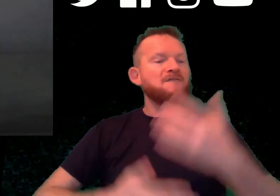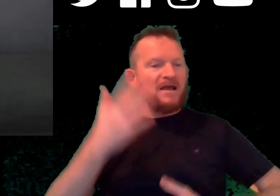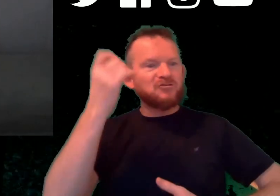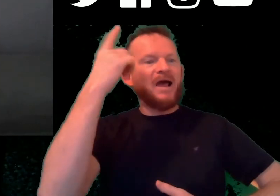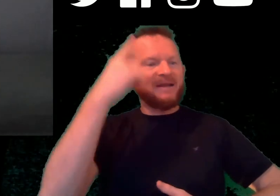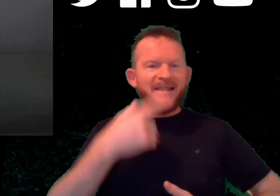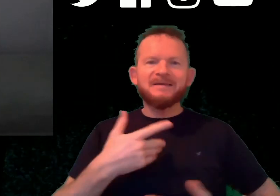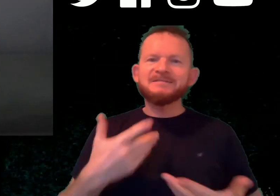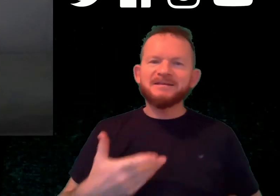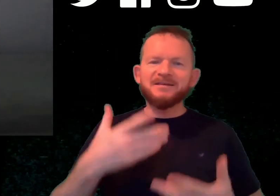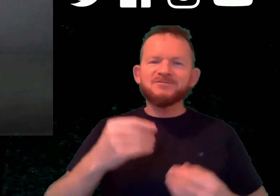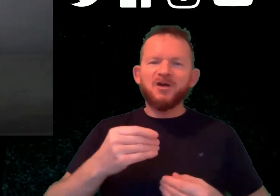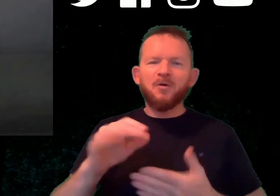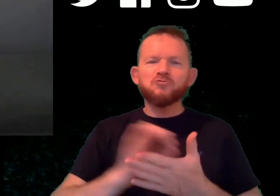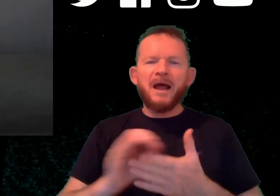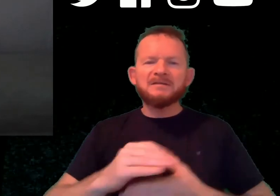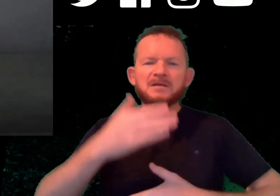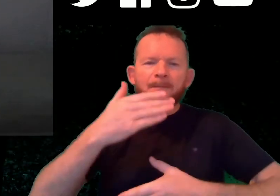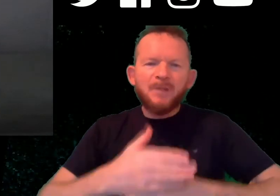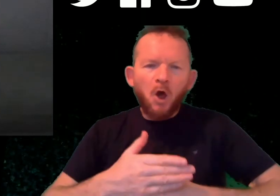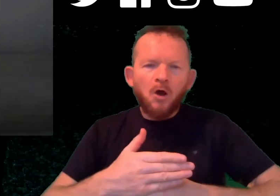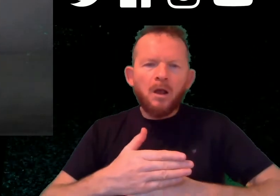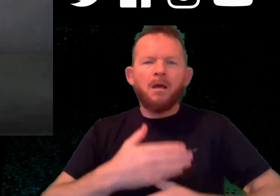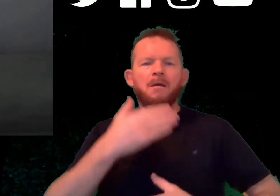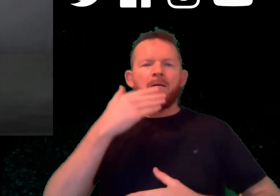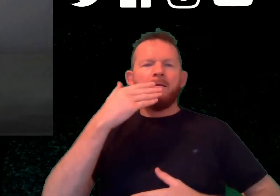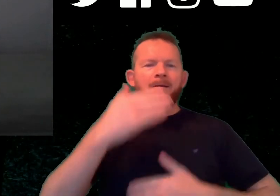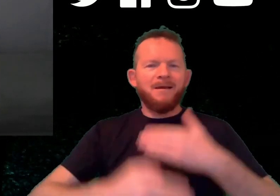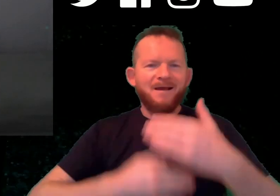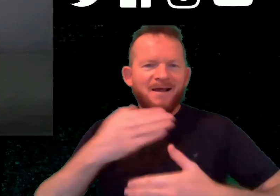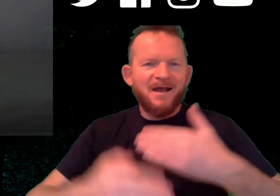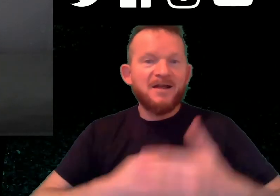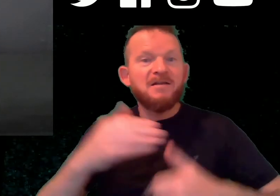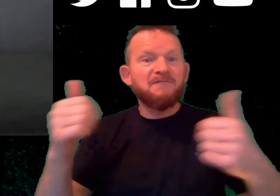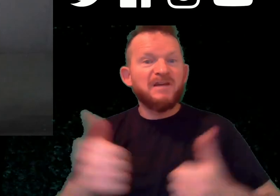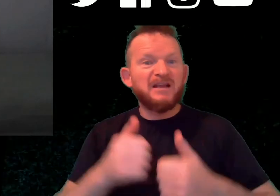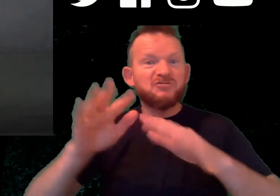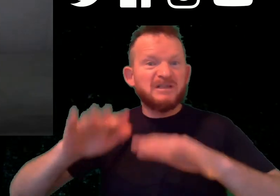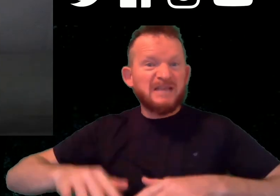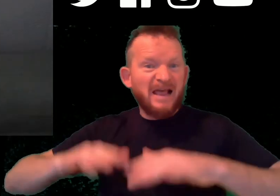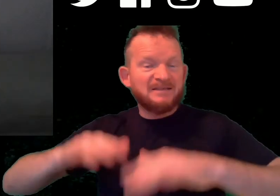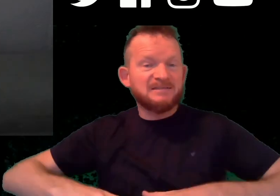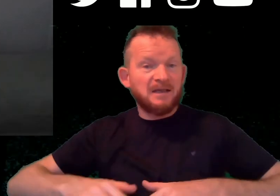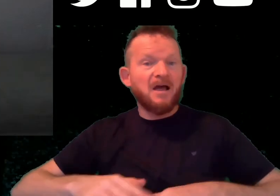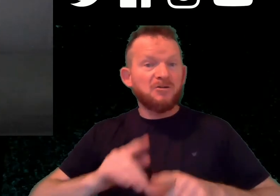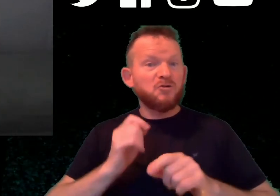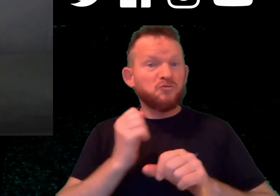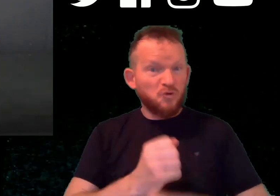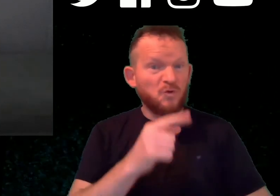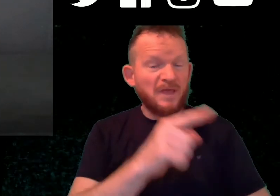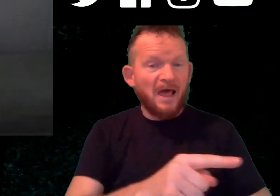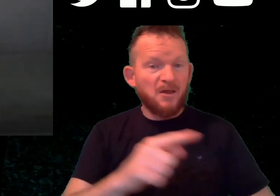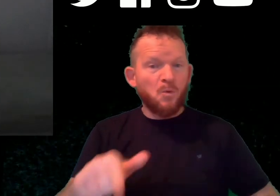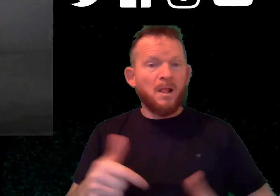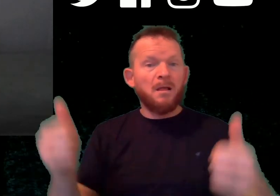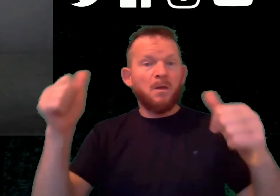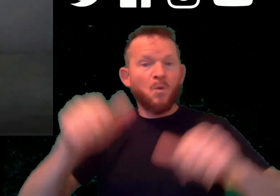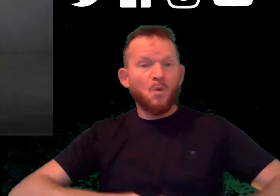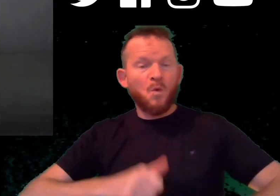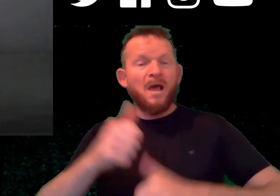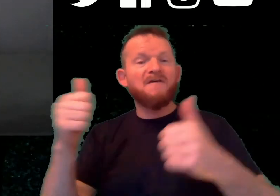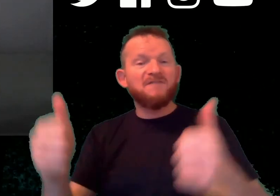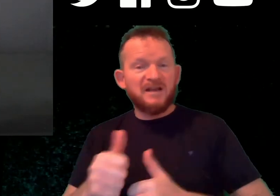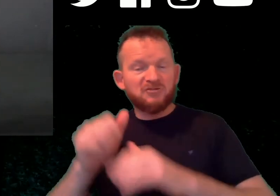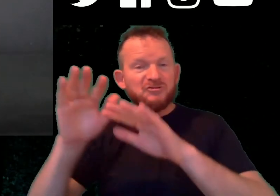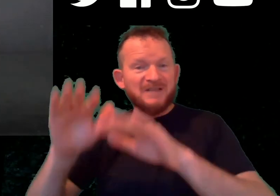writer's block or writer's wall, and progress and push through and finish the text. And then if you do that, you will eventually get to a